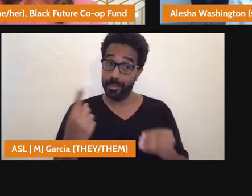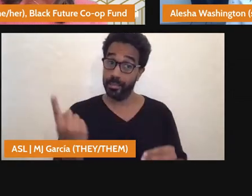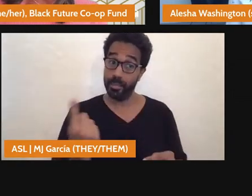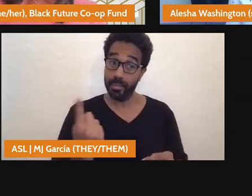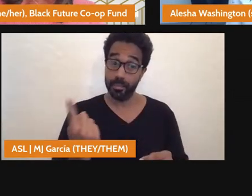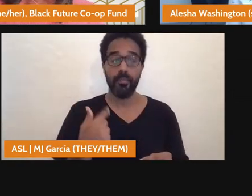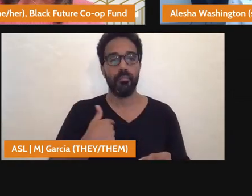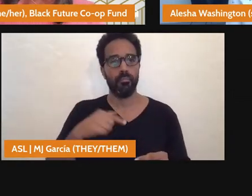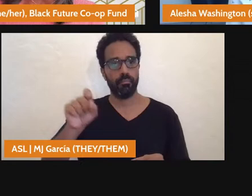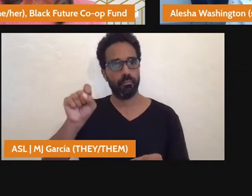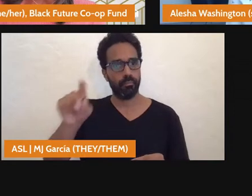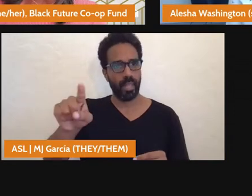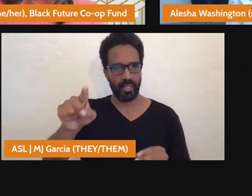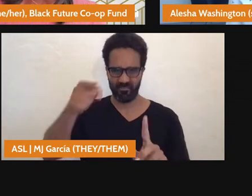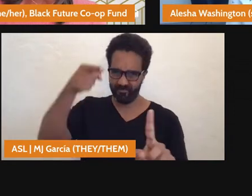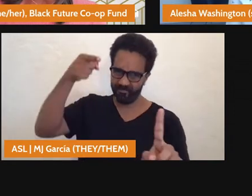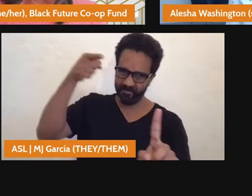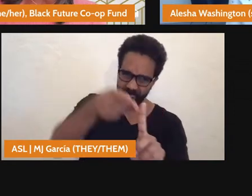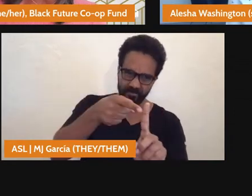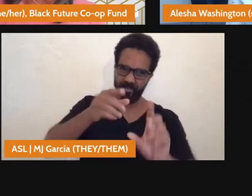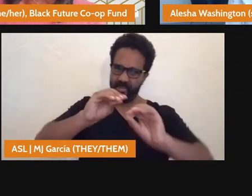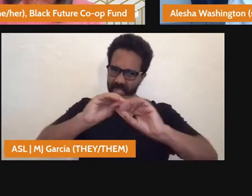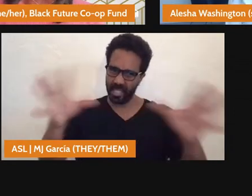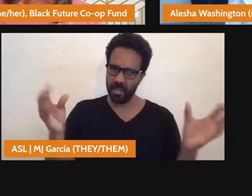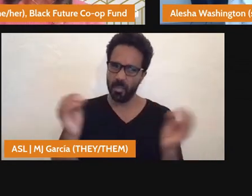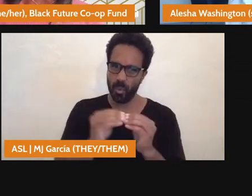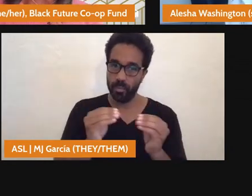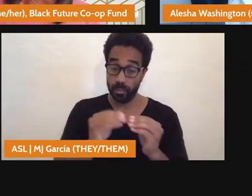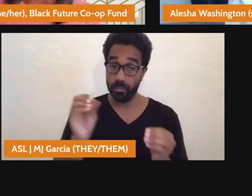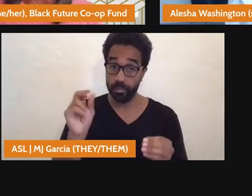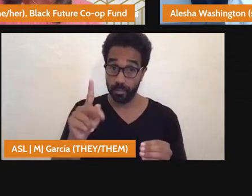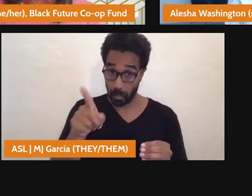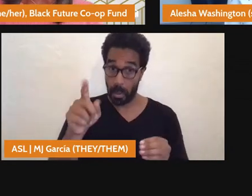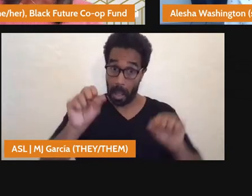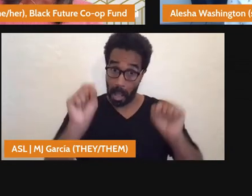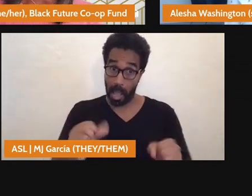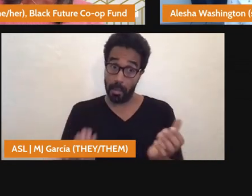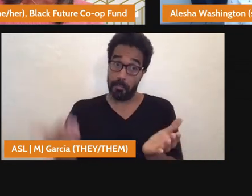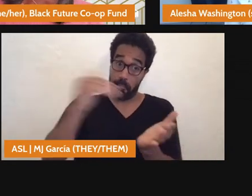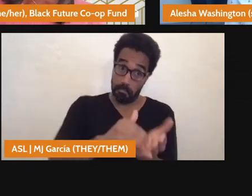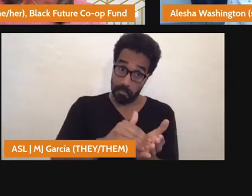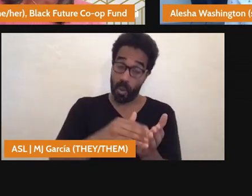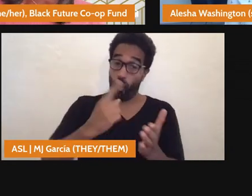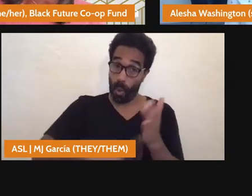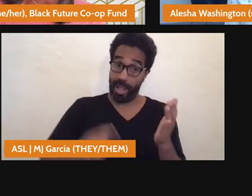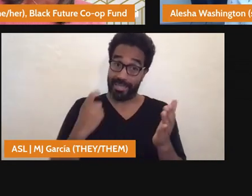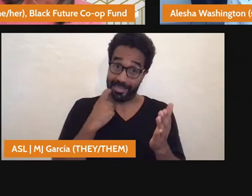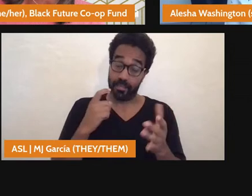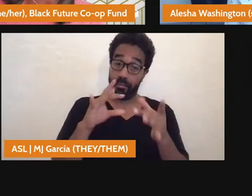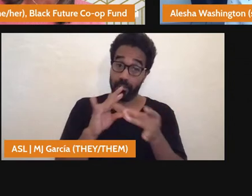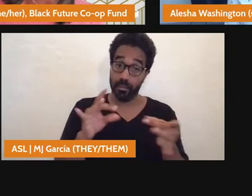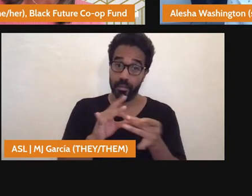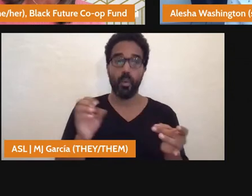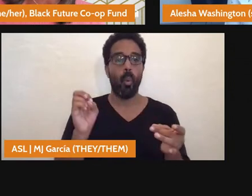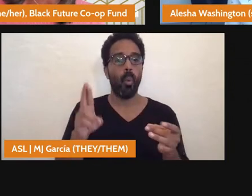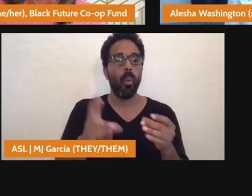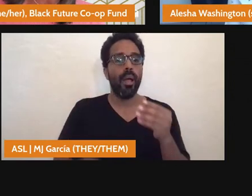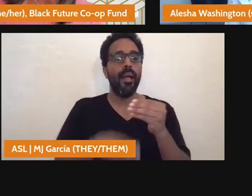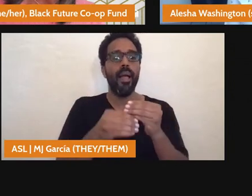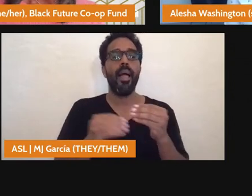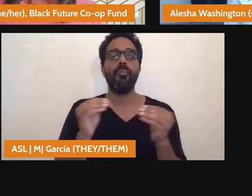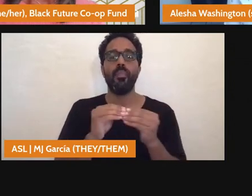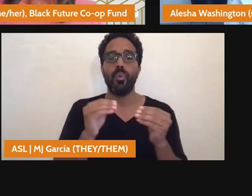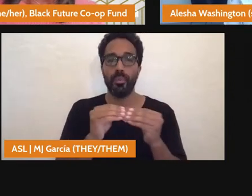gonna ask the question, you can repeat anything you've already stated, but because we're gonna speak directly to those in philanthropy or at